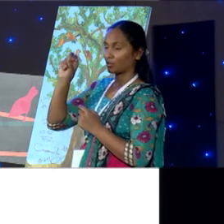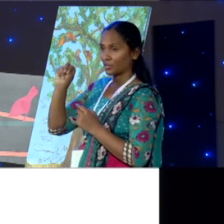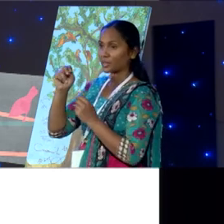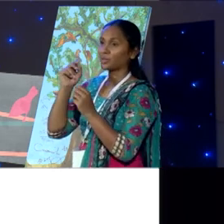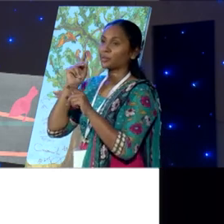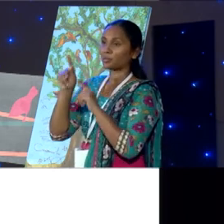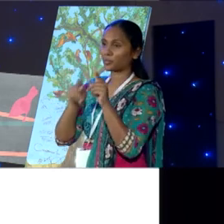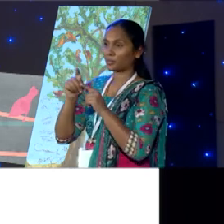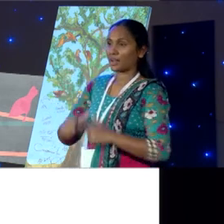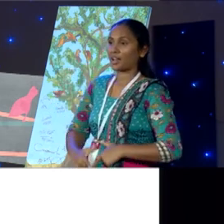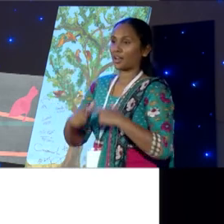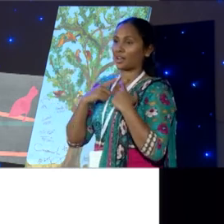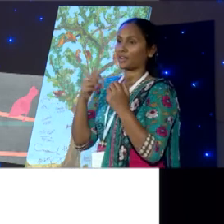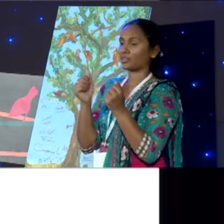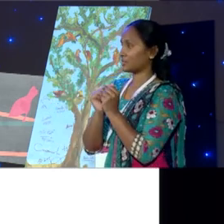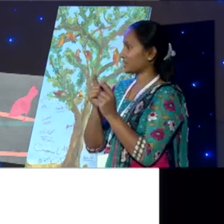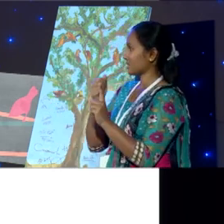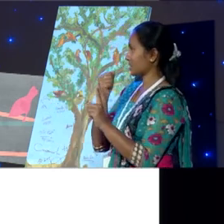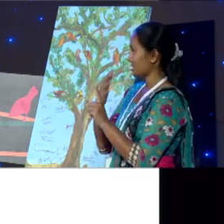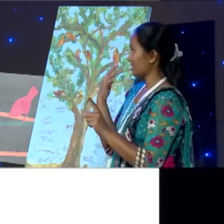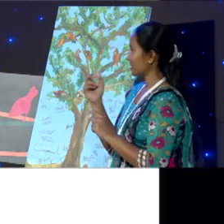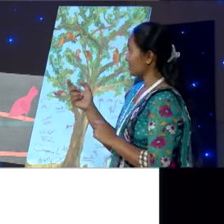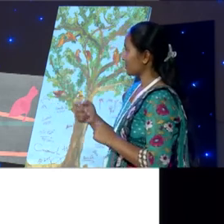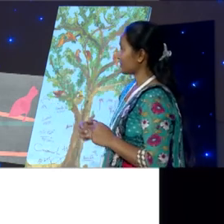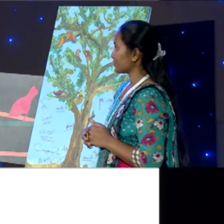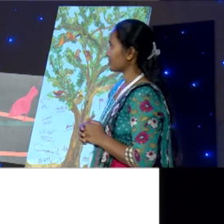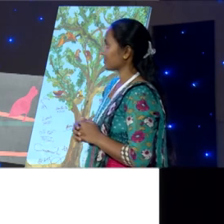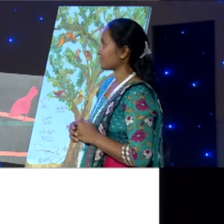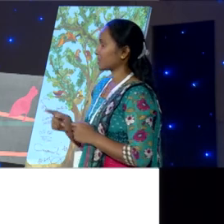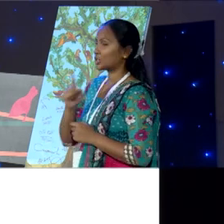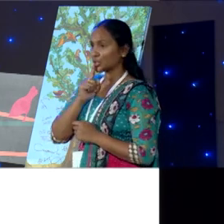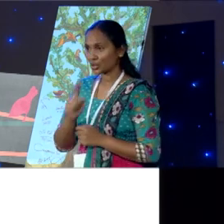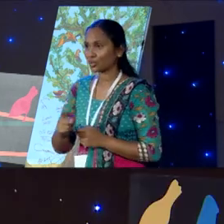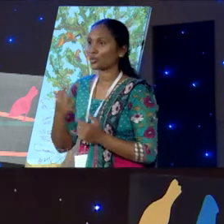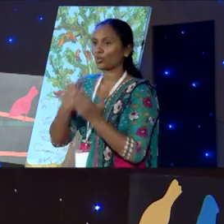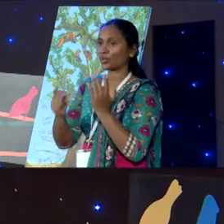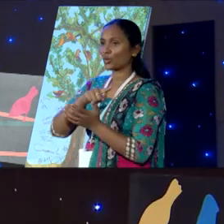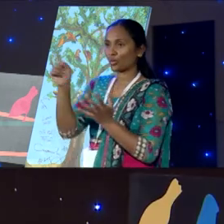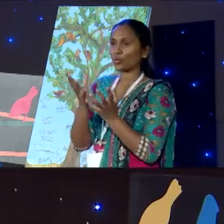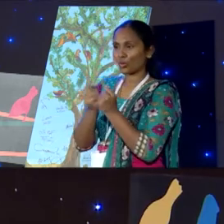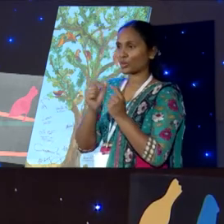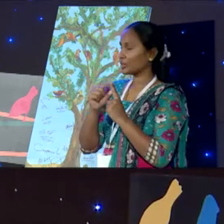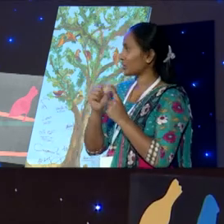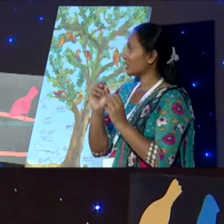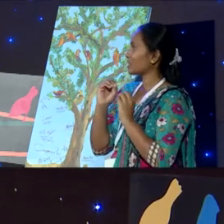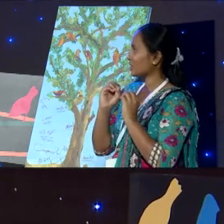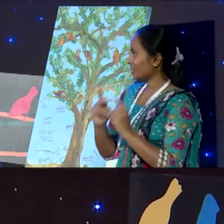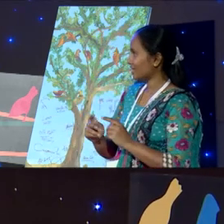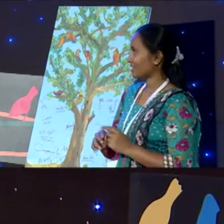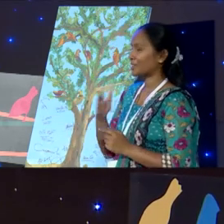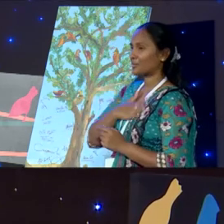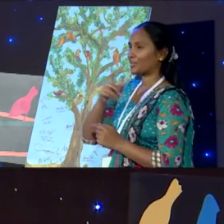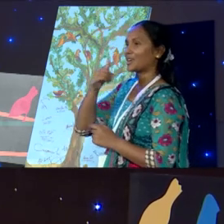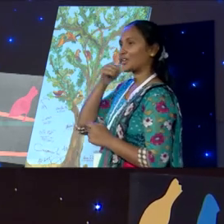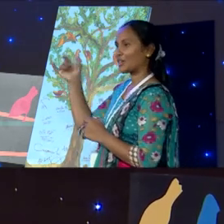of 22 with limited funds. And if I'm going to be okay, definitely go ahead, do whatever you guys want. You're going to be okay. Please call me and I'll